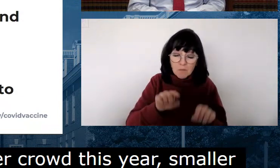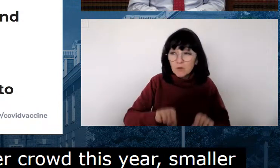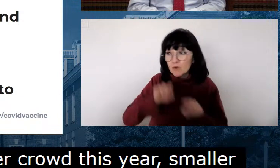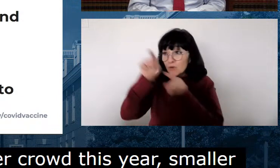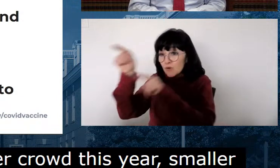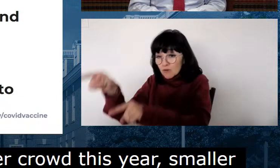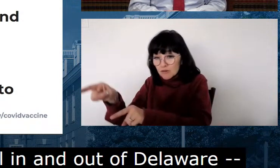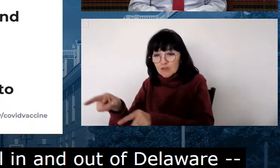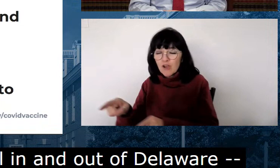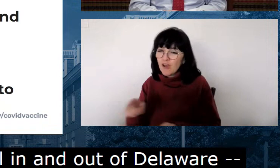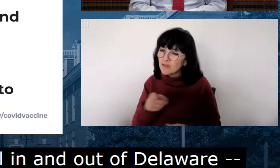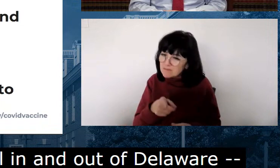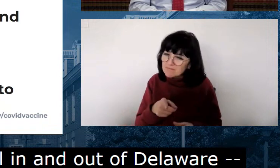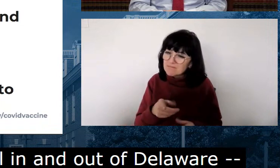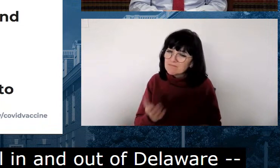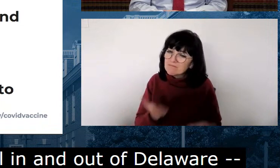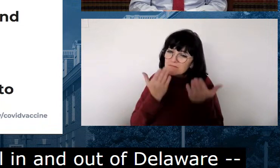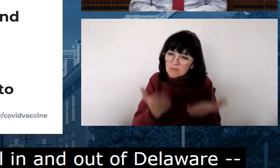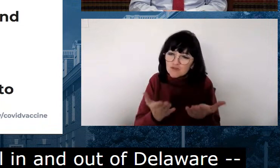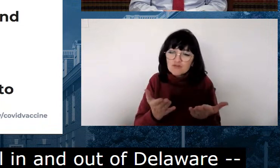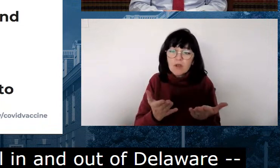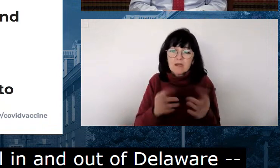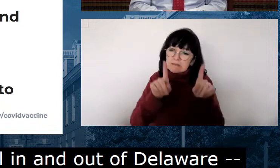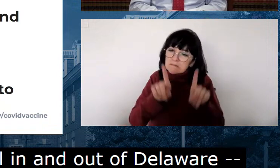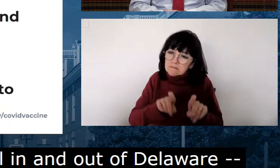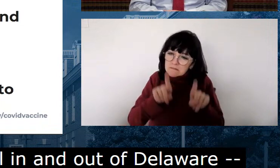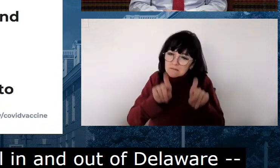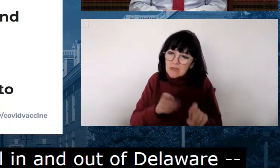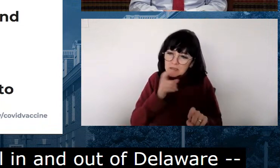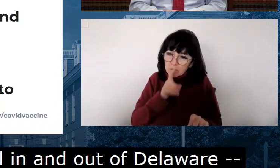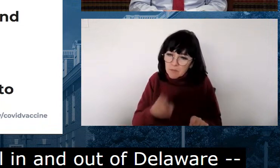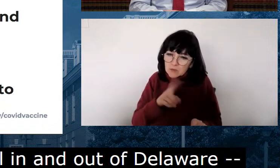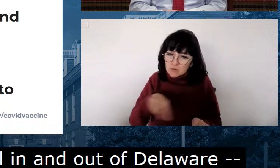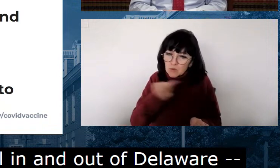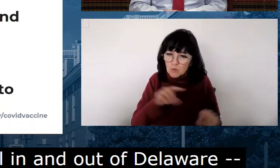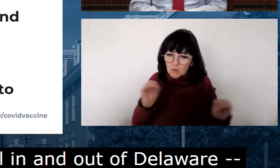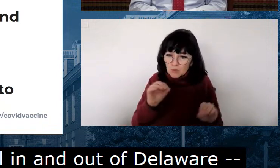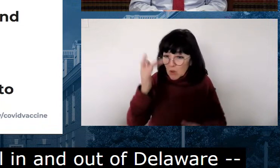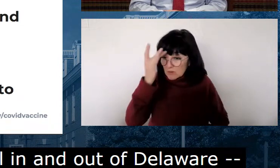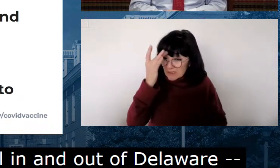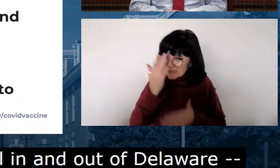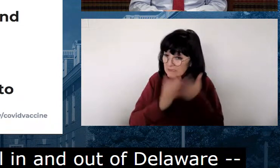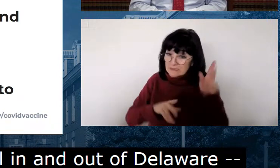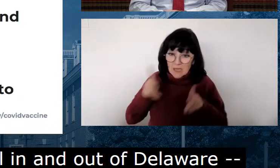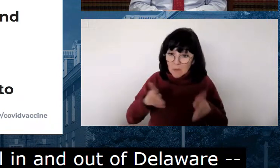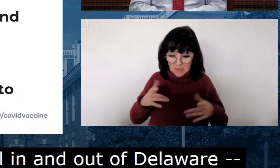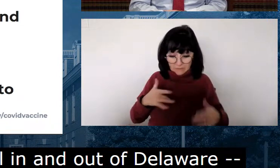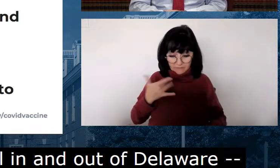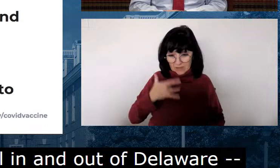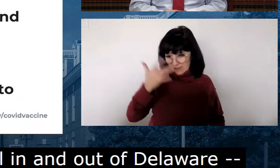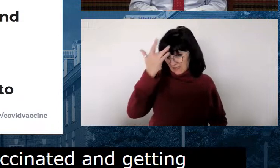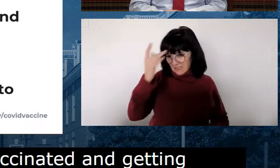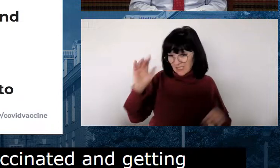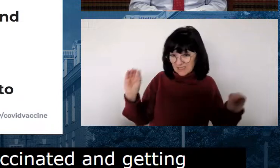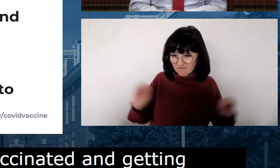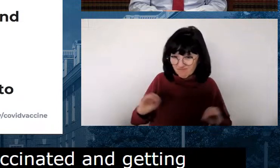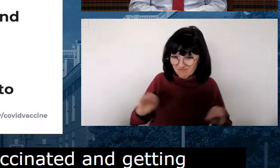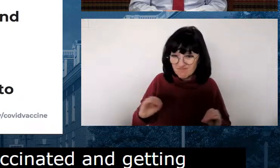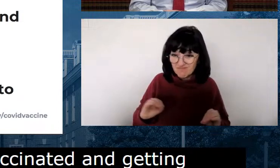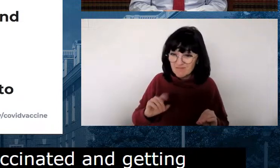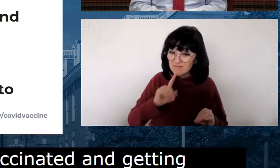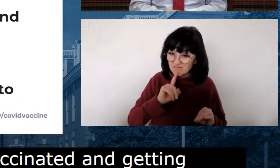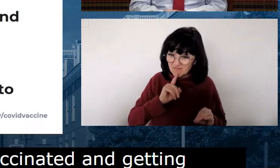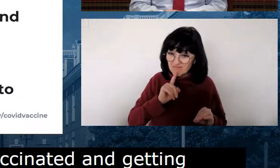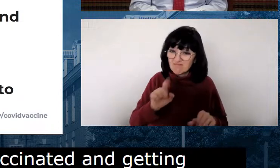so they have some idea. What we're seeing a lot of is a lot of asymptomatic spread. And so that's troublesome because